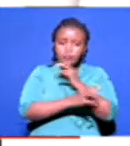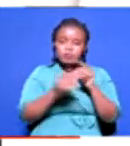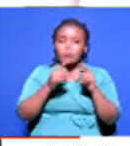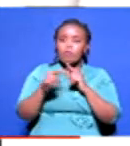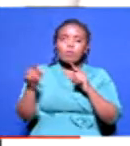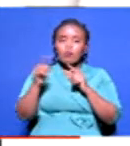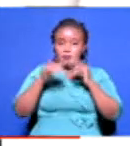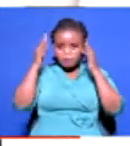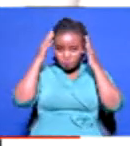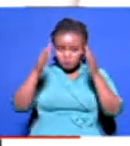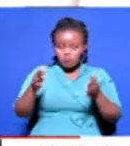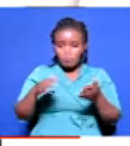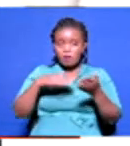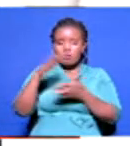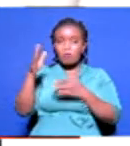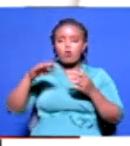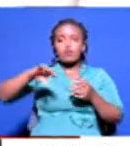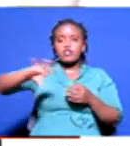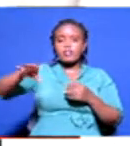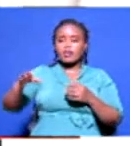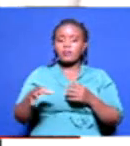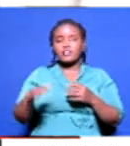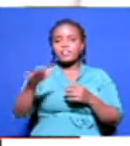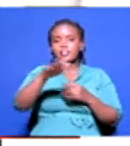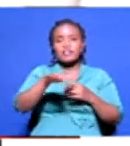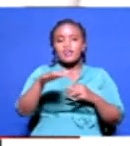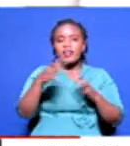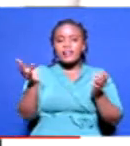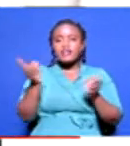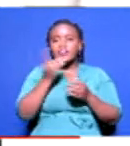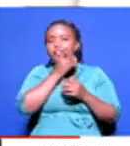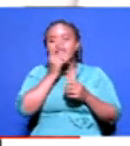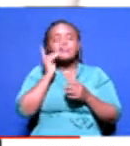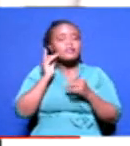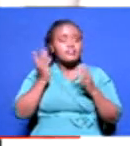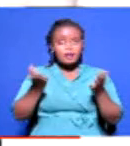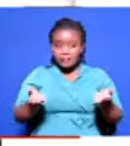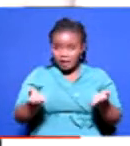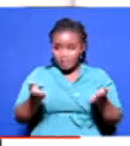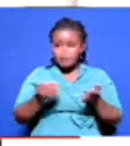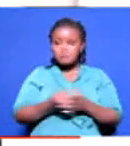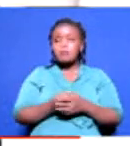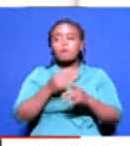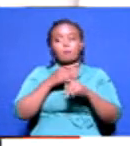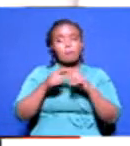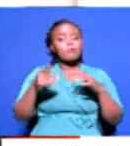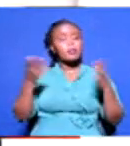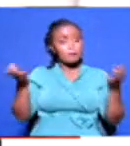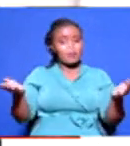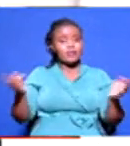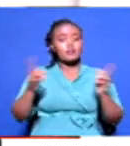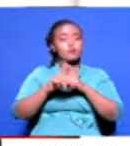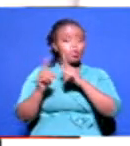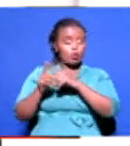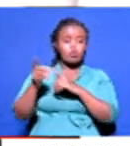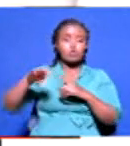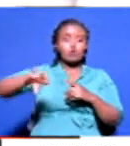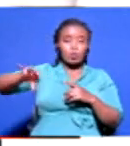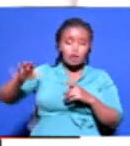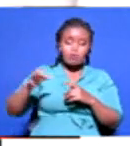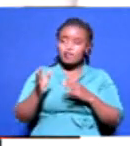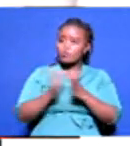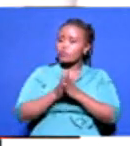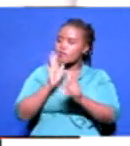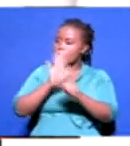the counties in the arid and semi-arid lands, but also counties with high populations both